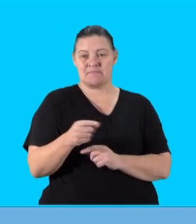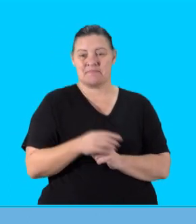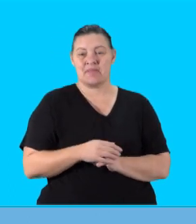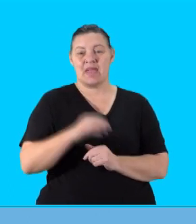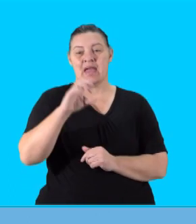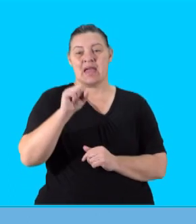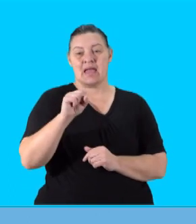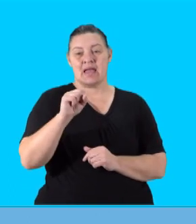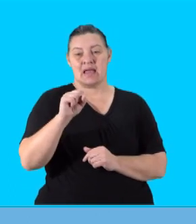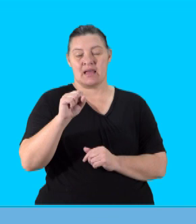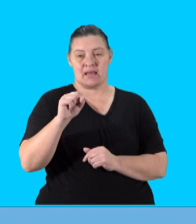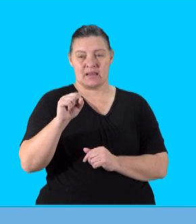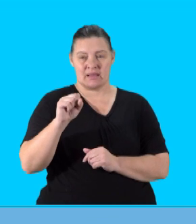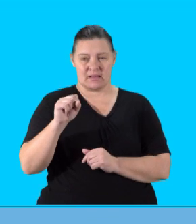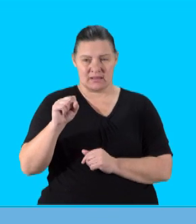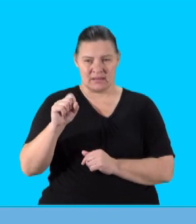So that is tin.